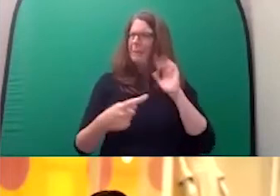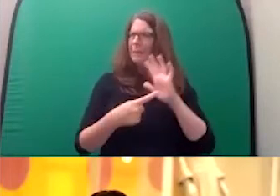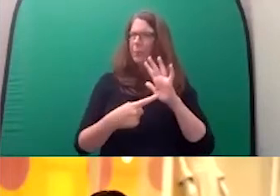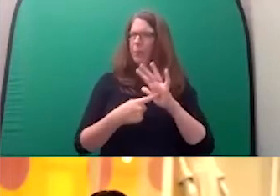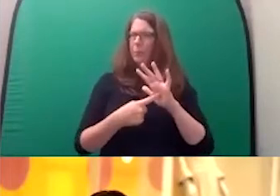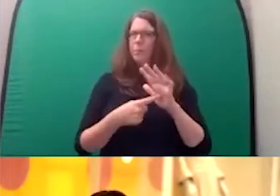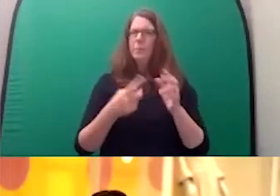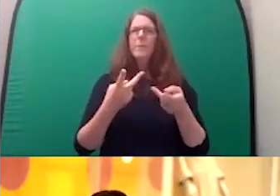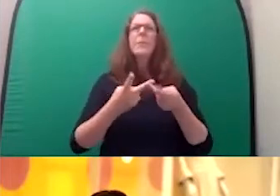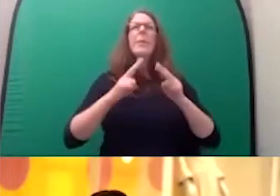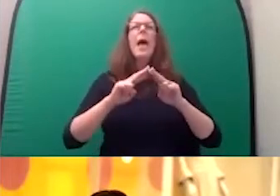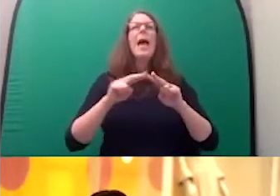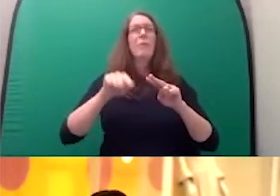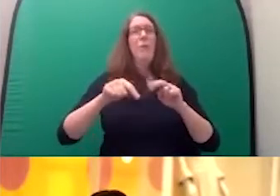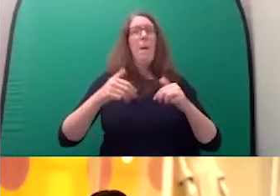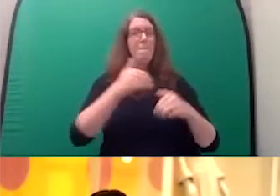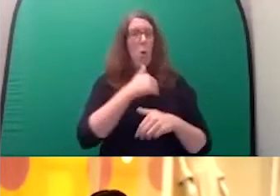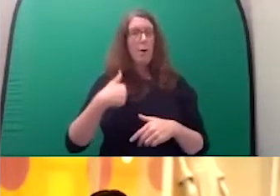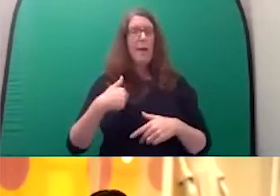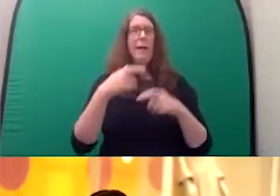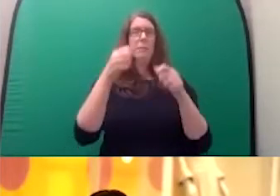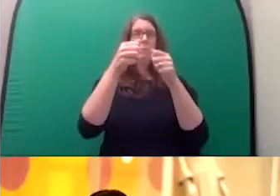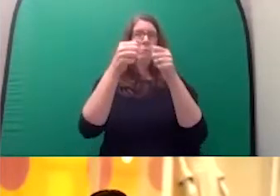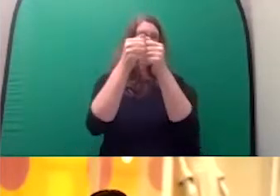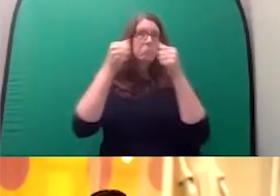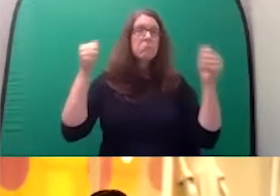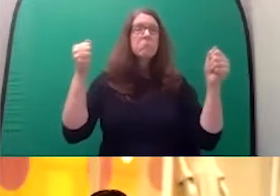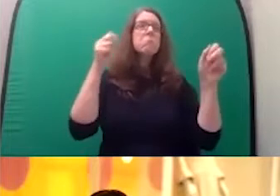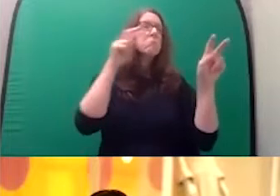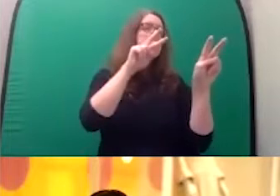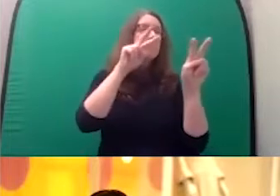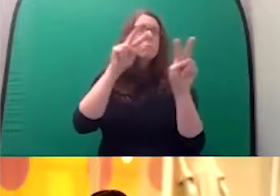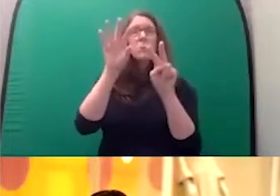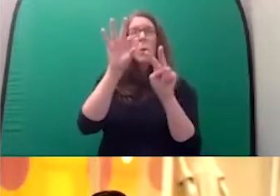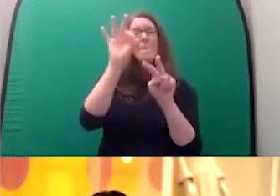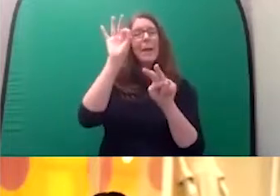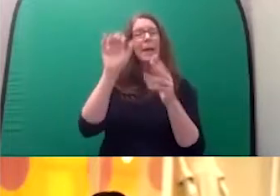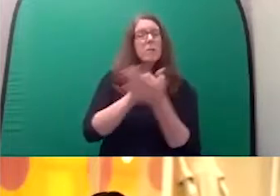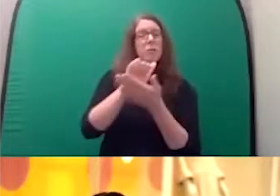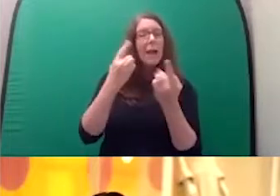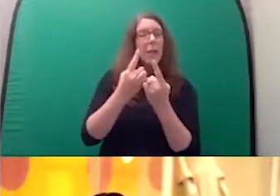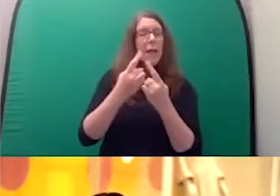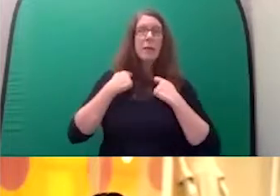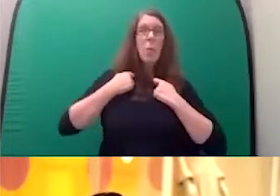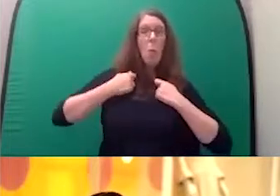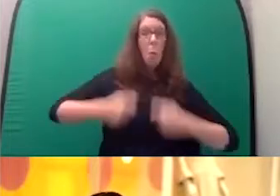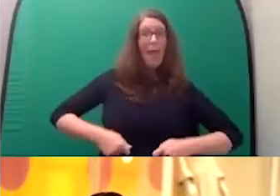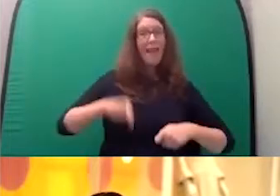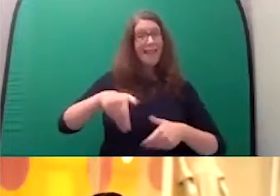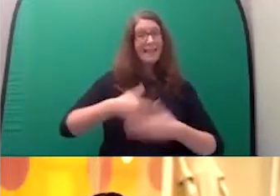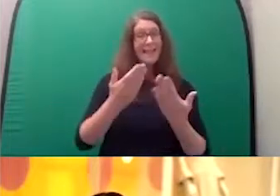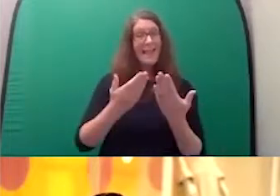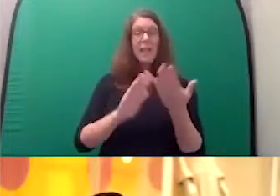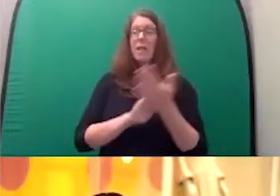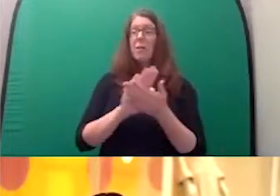just the right thing to wear on that day, I think it's just it brings everything together in a beautiful